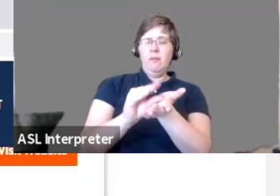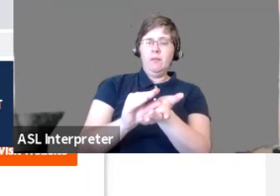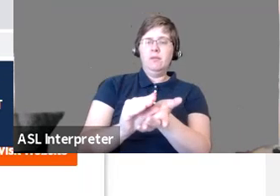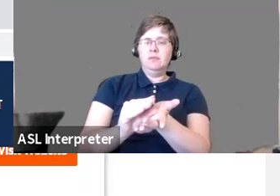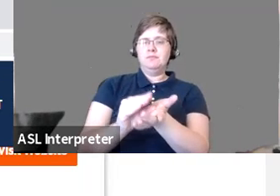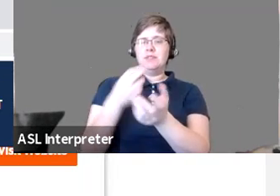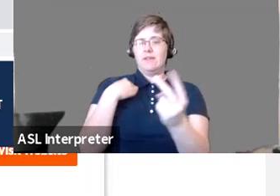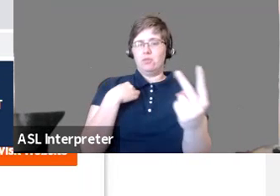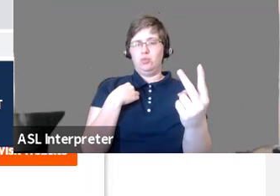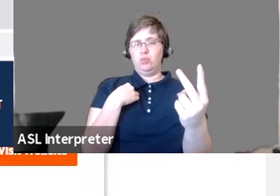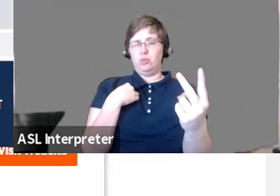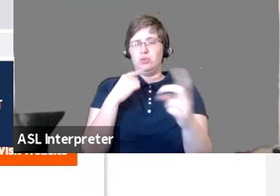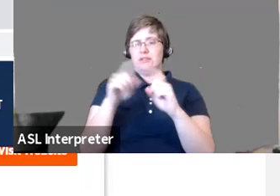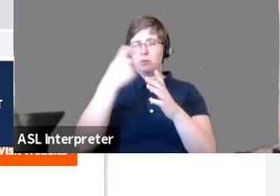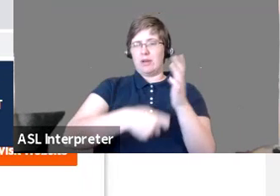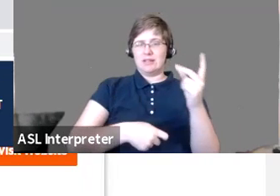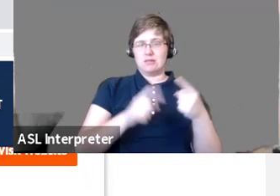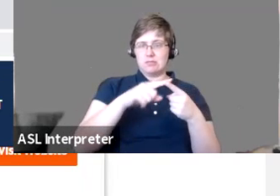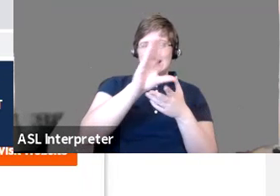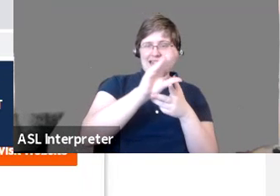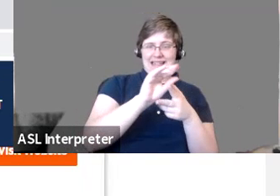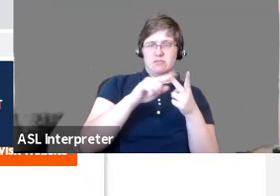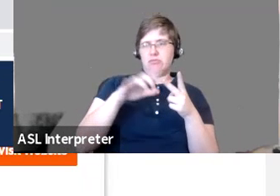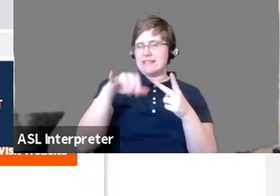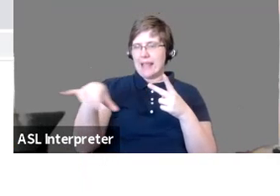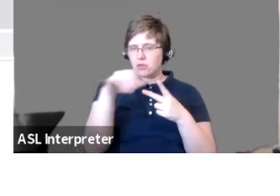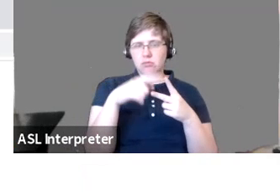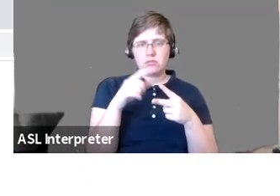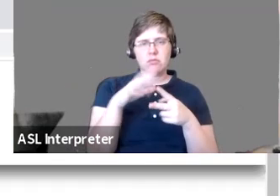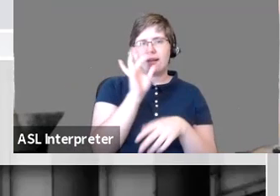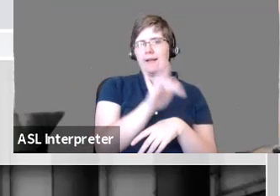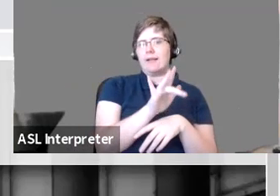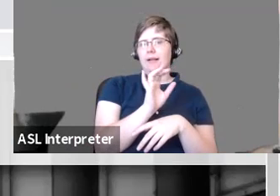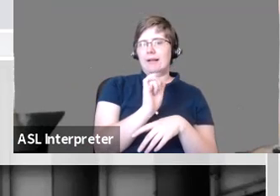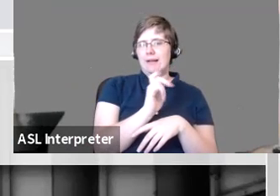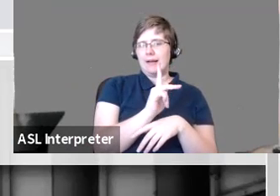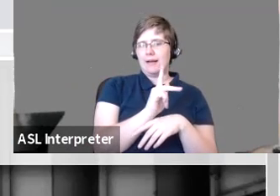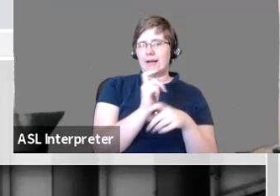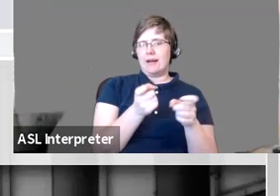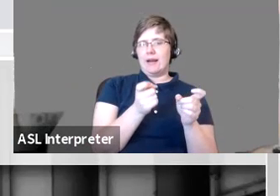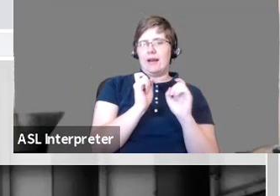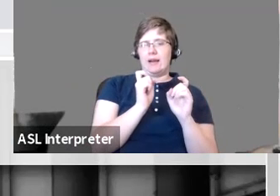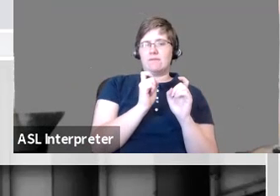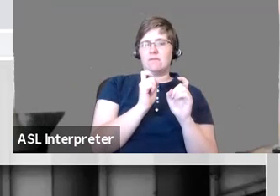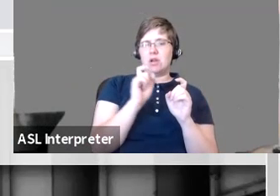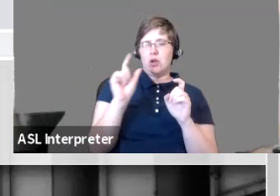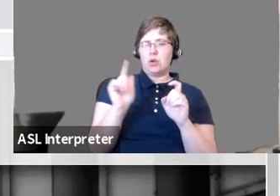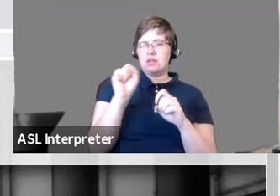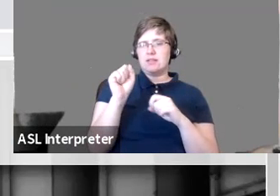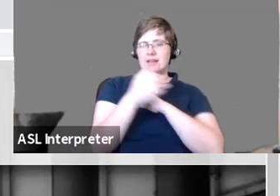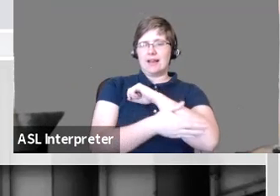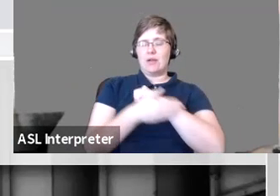because we have 2 different rates on there, the discounted and then the standard. You can click on that link That'll give us the Lucas County